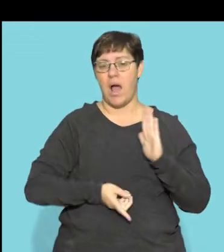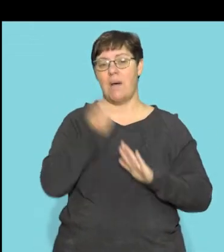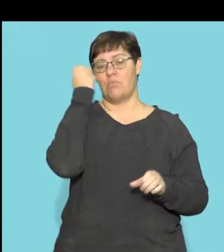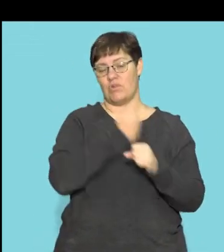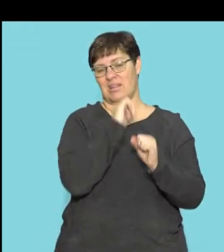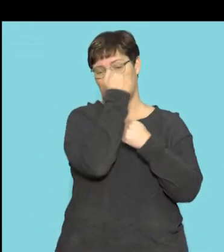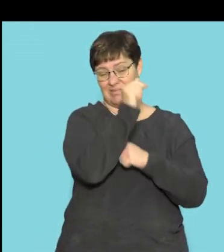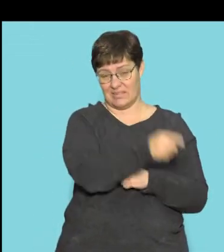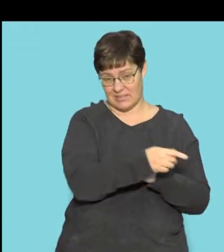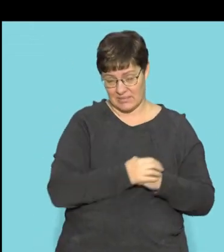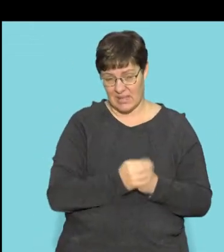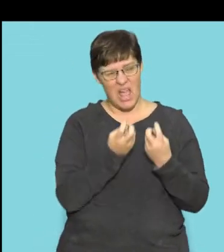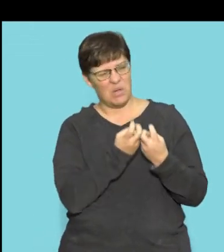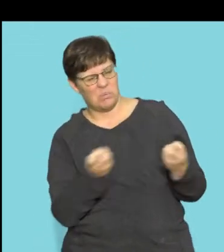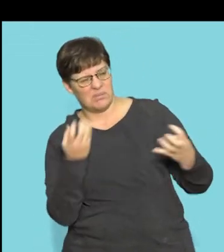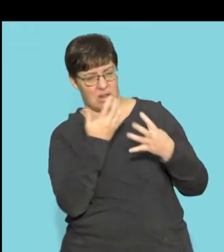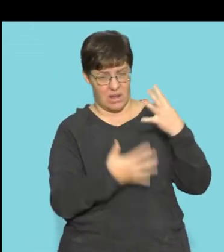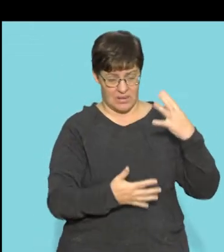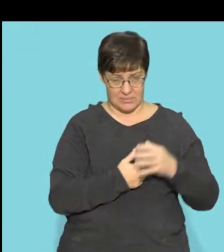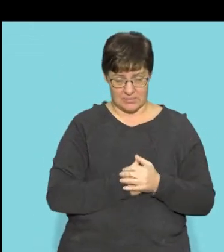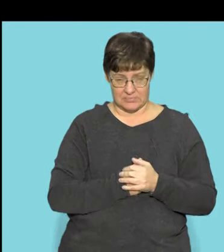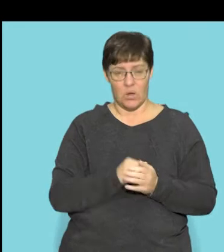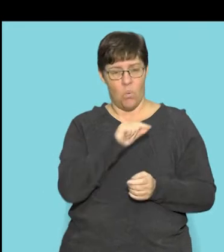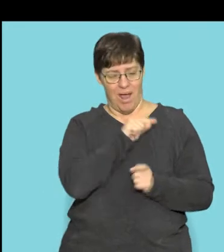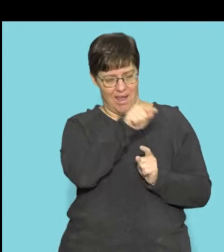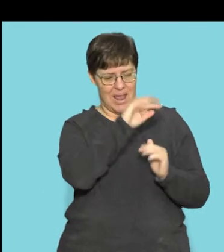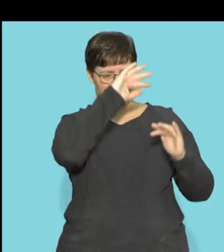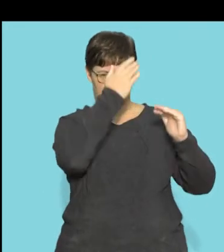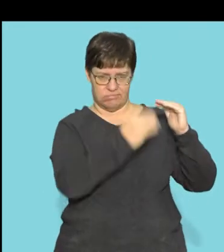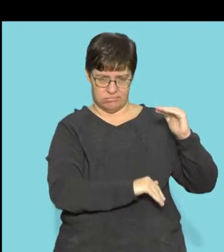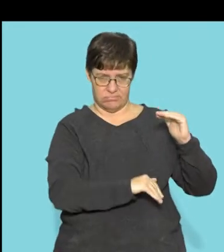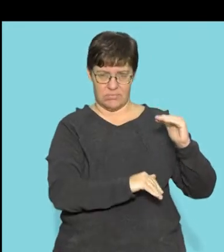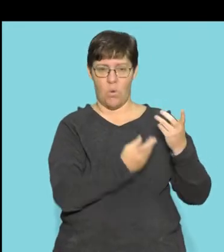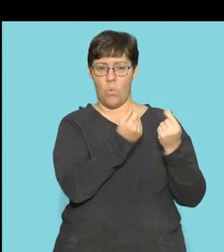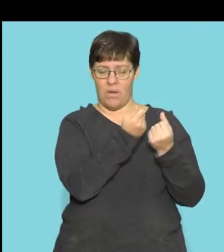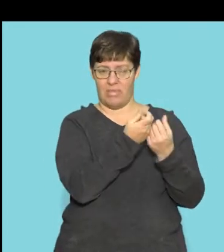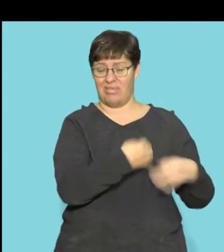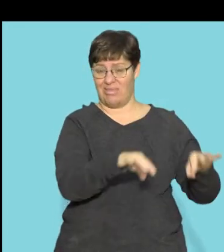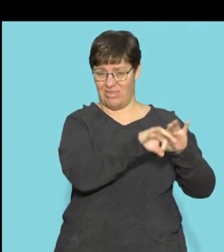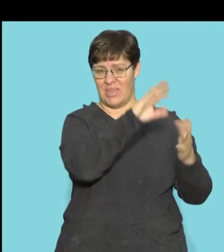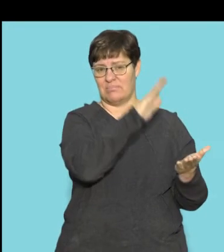or upgrading machinery or equipment that has depreciated over time.